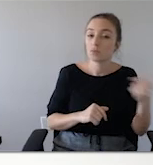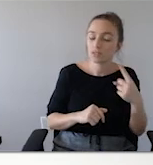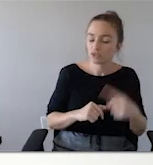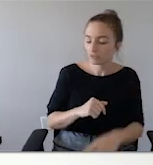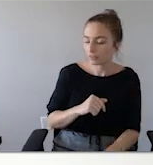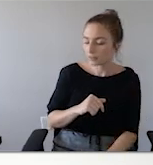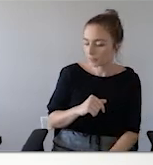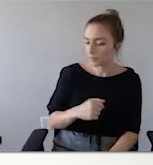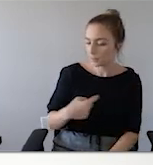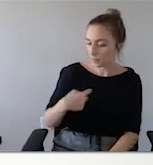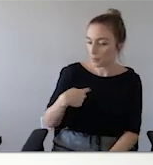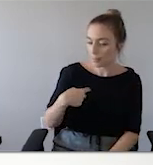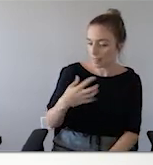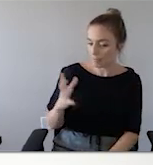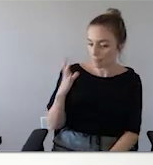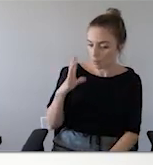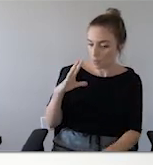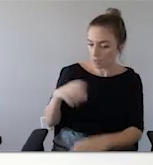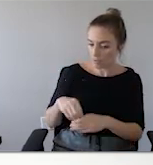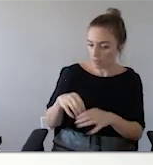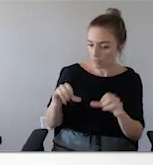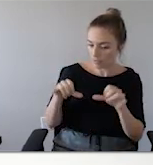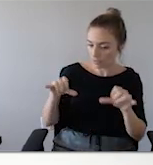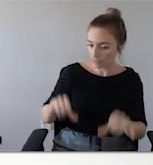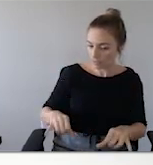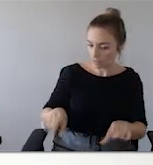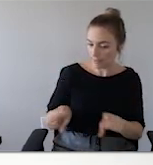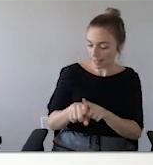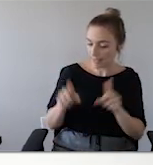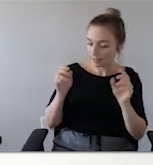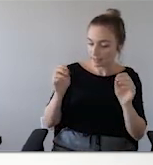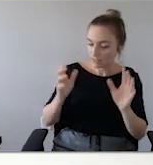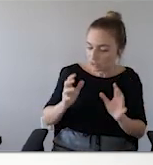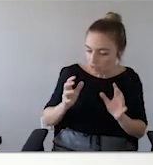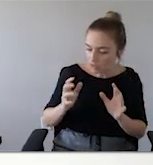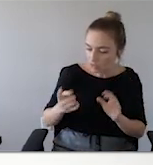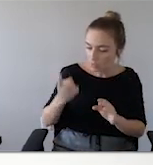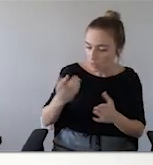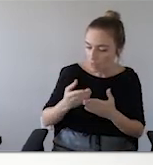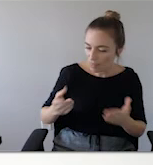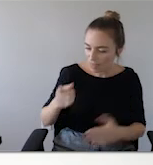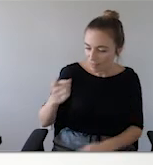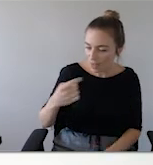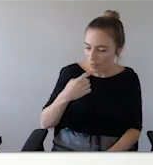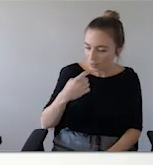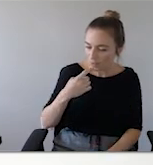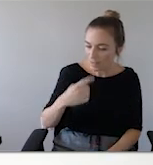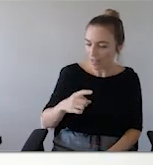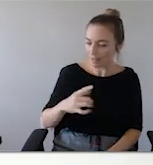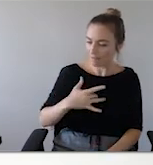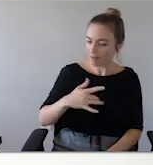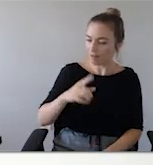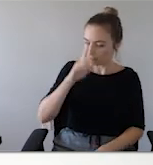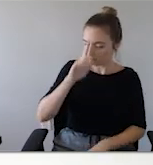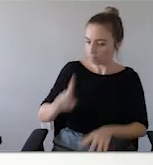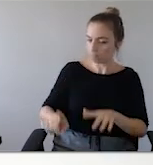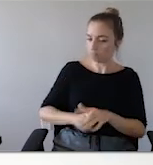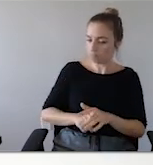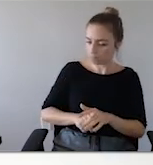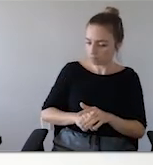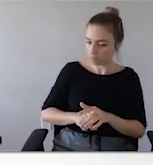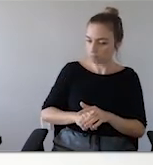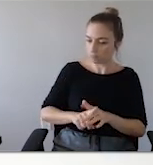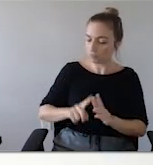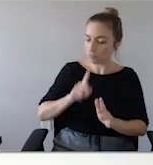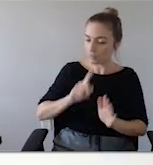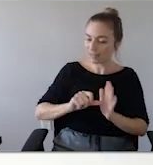an SLT teacher. Mhm. One thing that you said just resonated, just making sure that you begin the